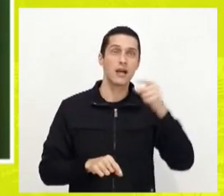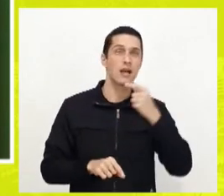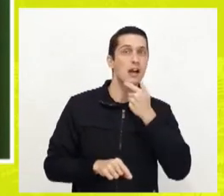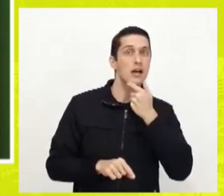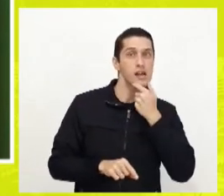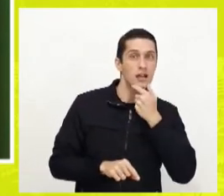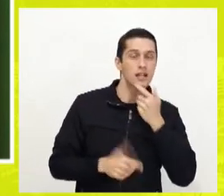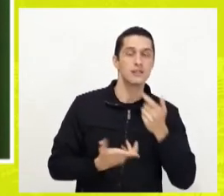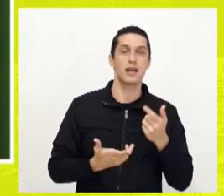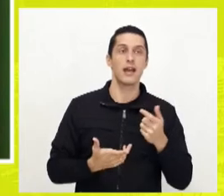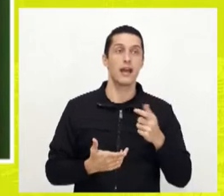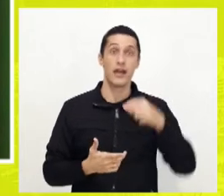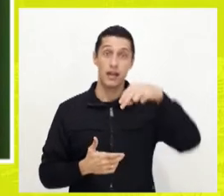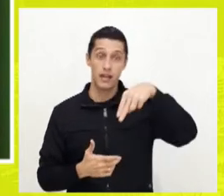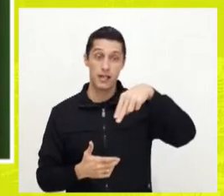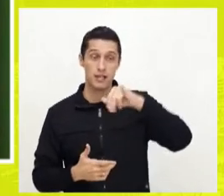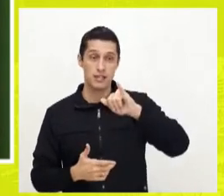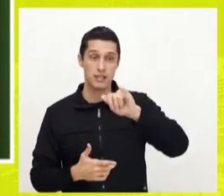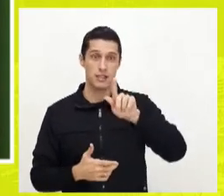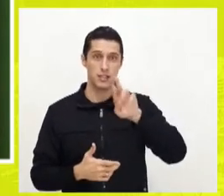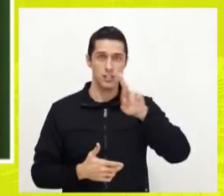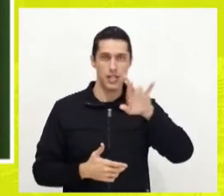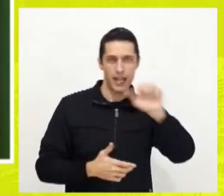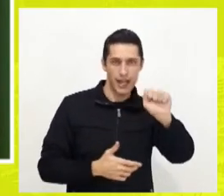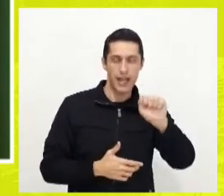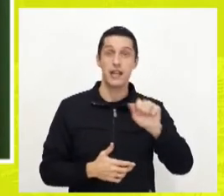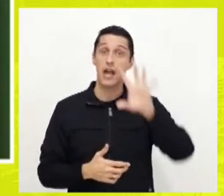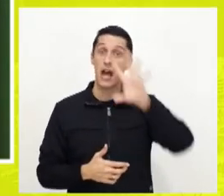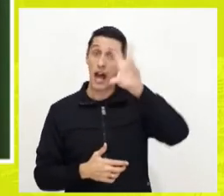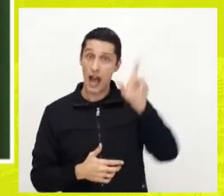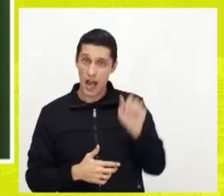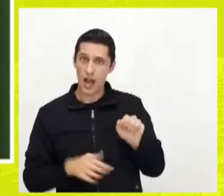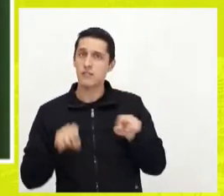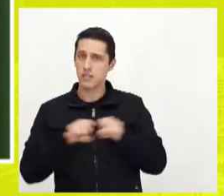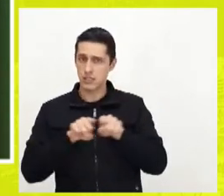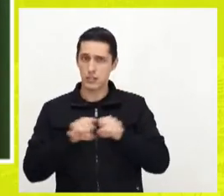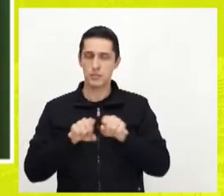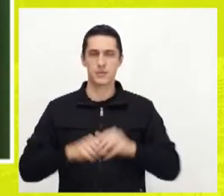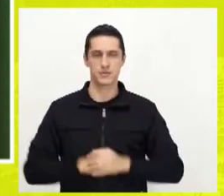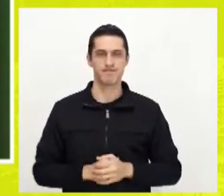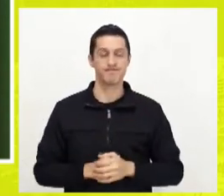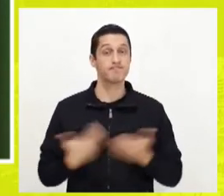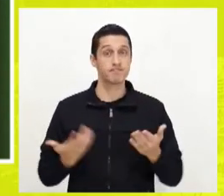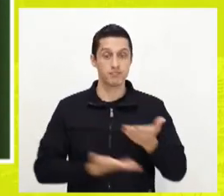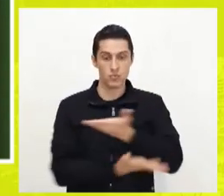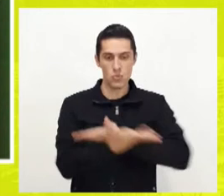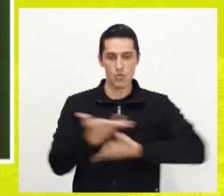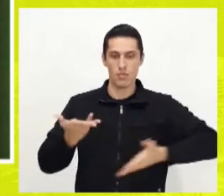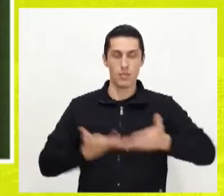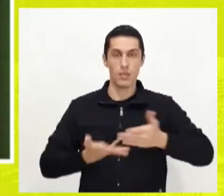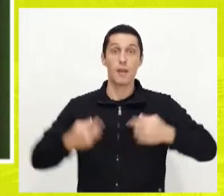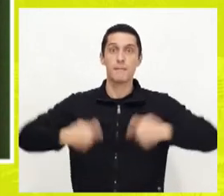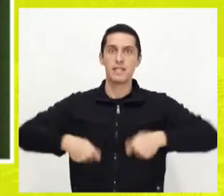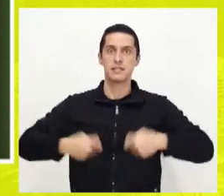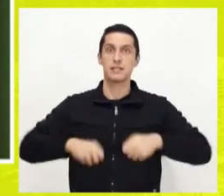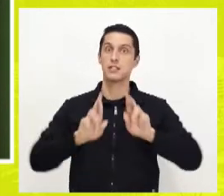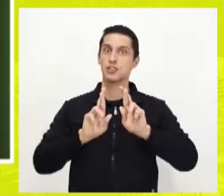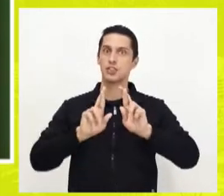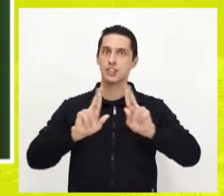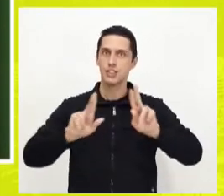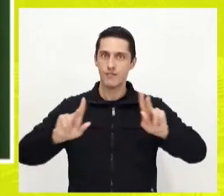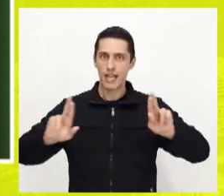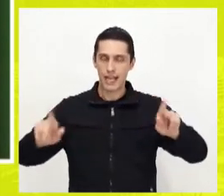kingdom niger africa many years after for us it's really important for collaboration to be diverse